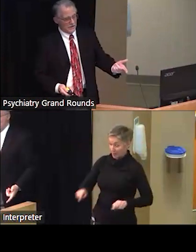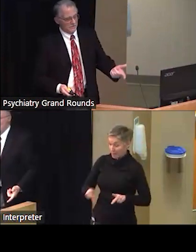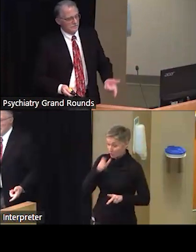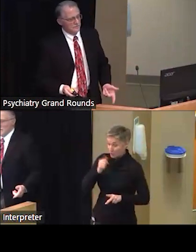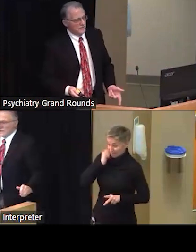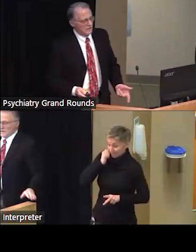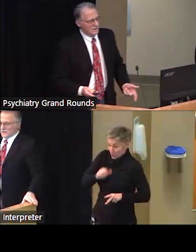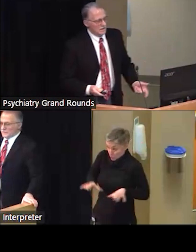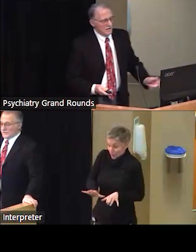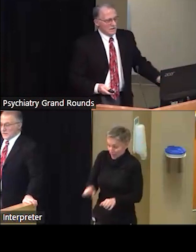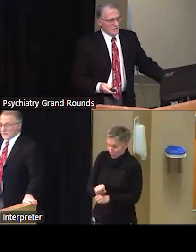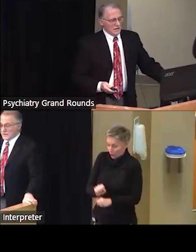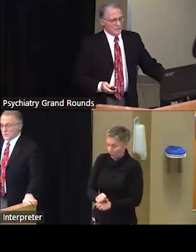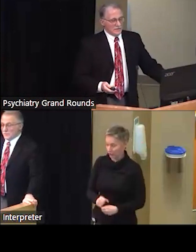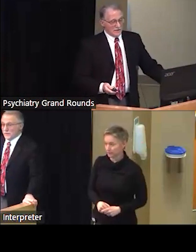the work.